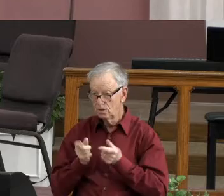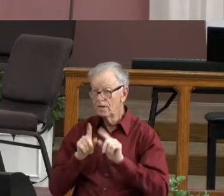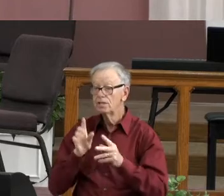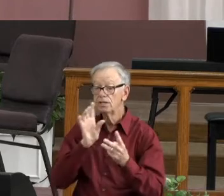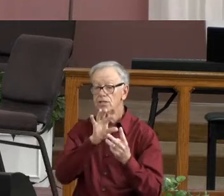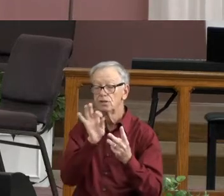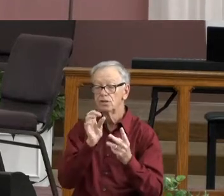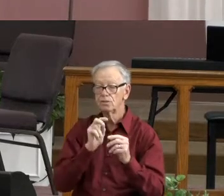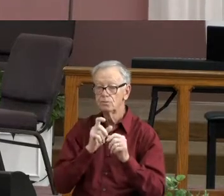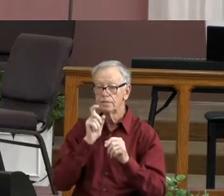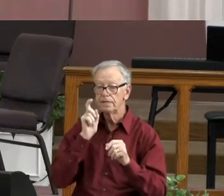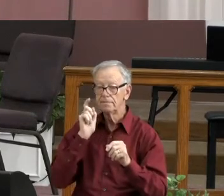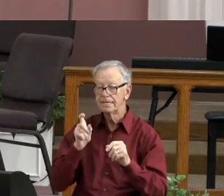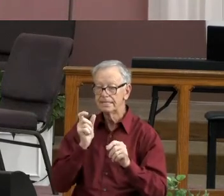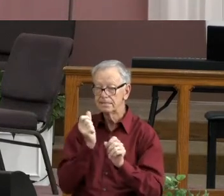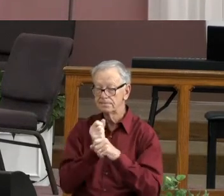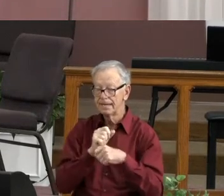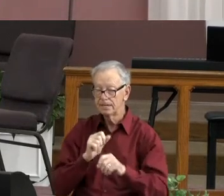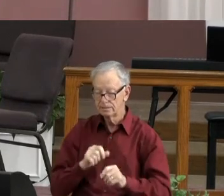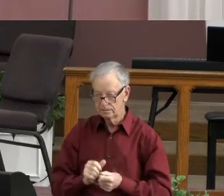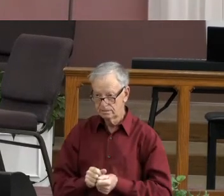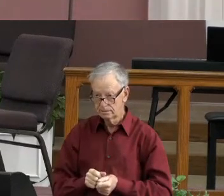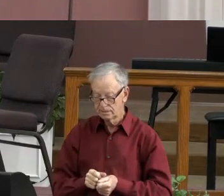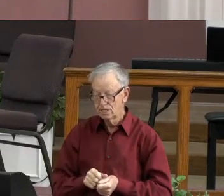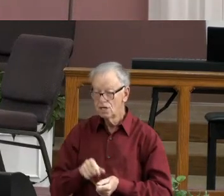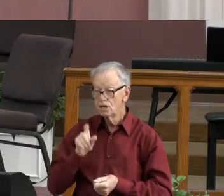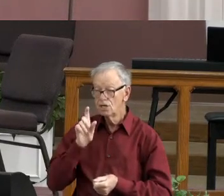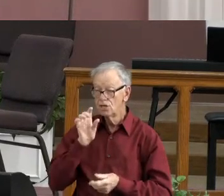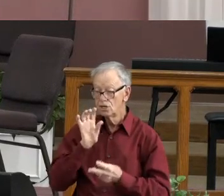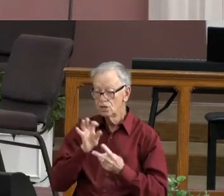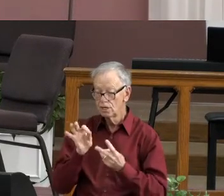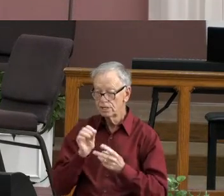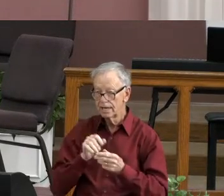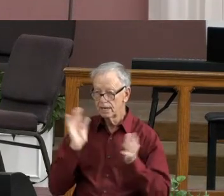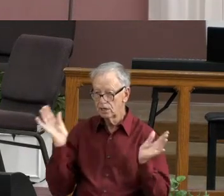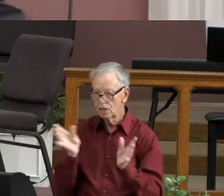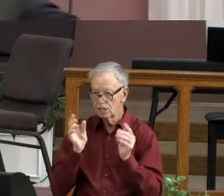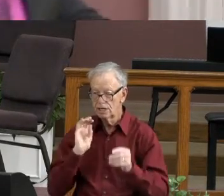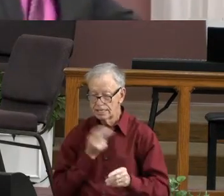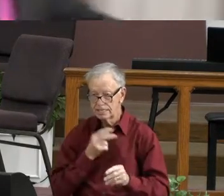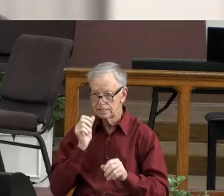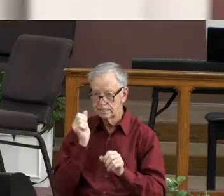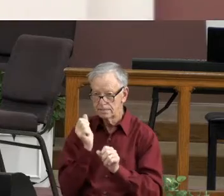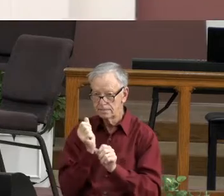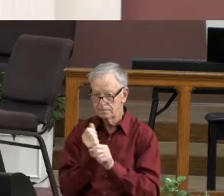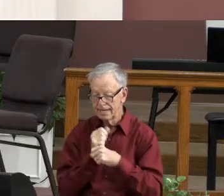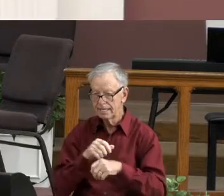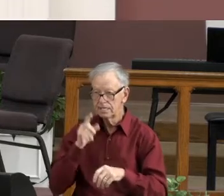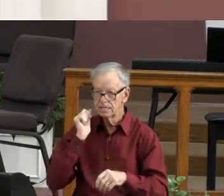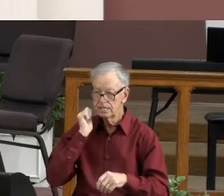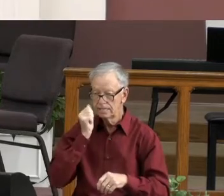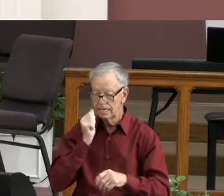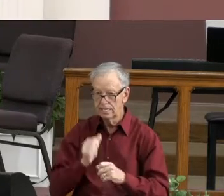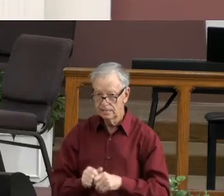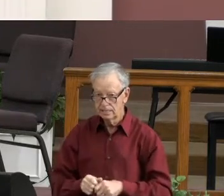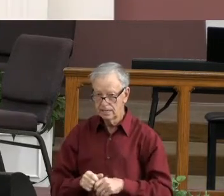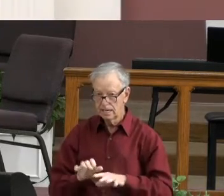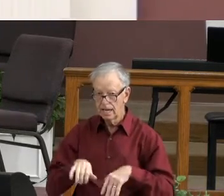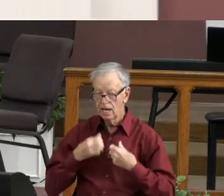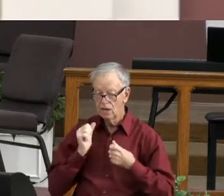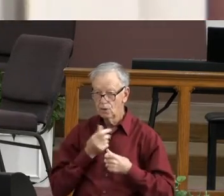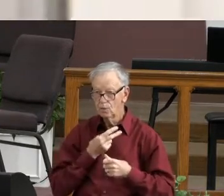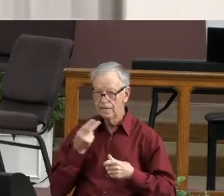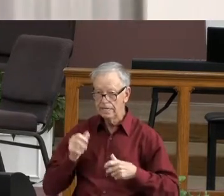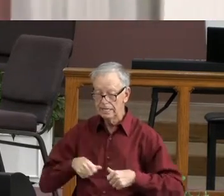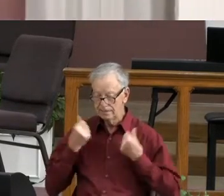choice that we must make. And it's a choice that I encourage us to make daily in how we